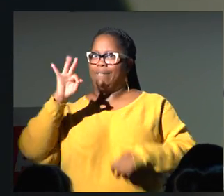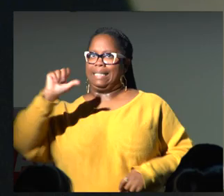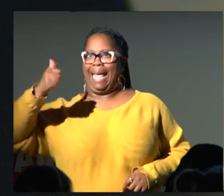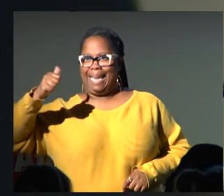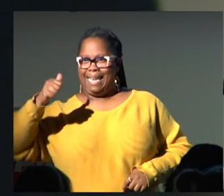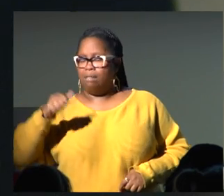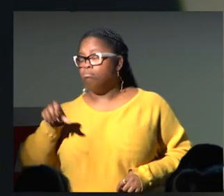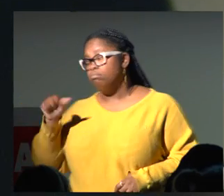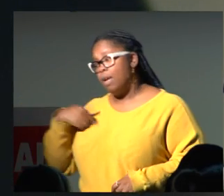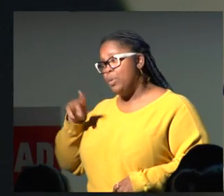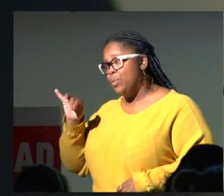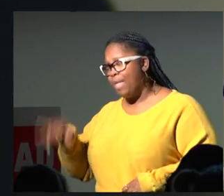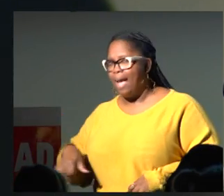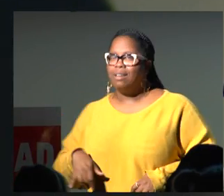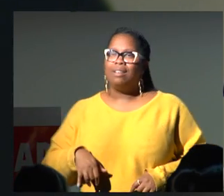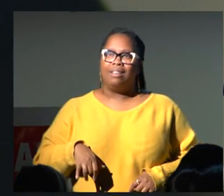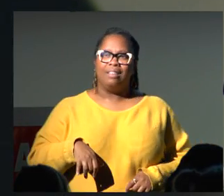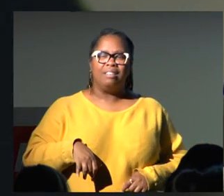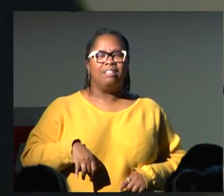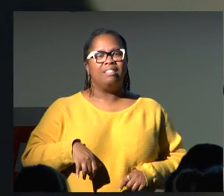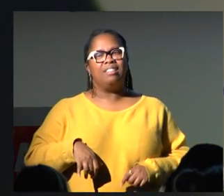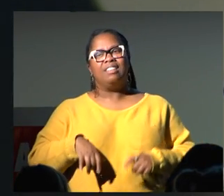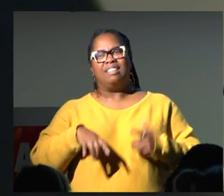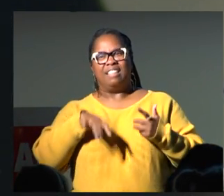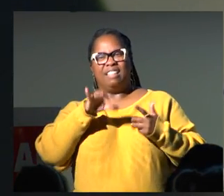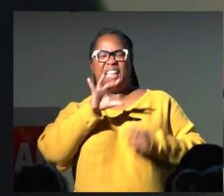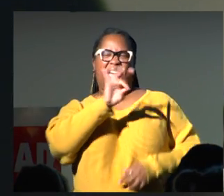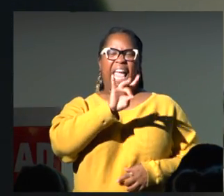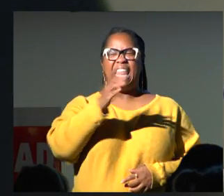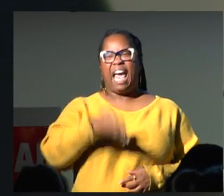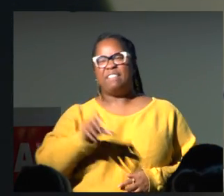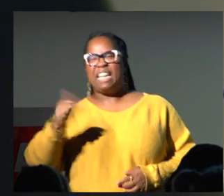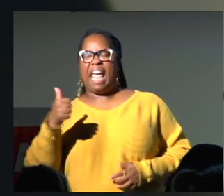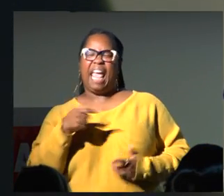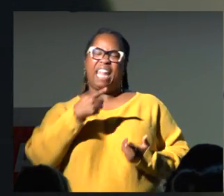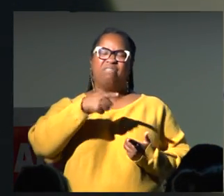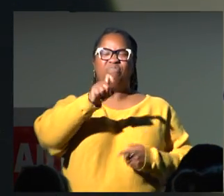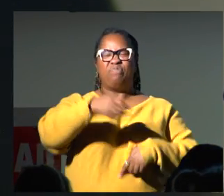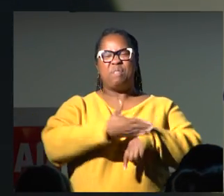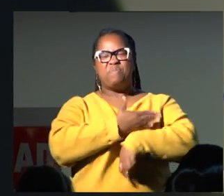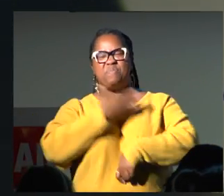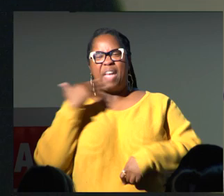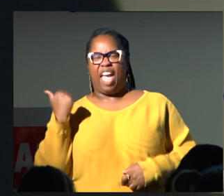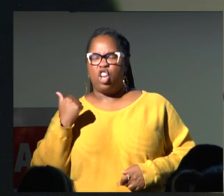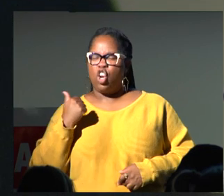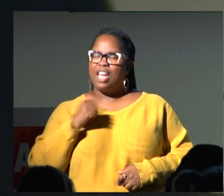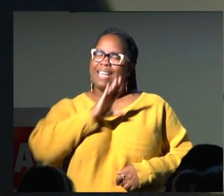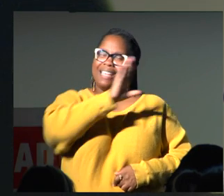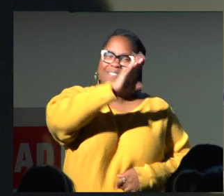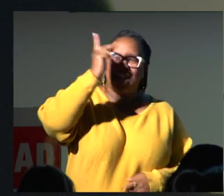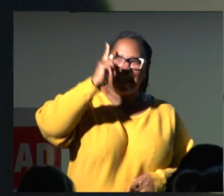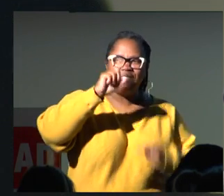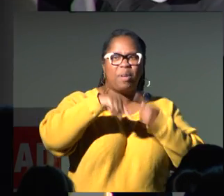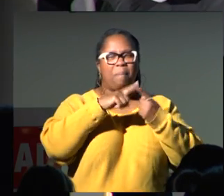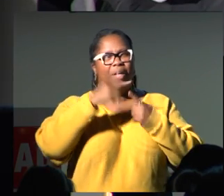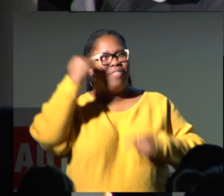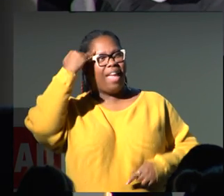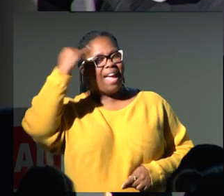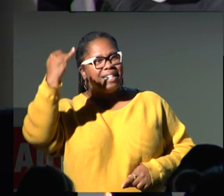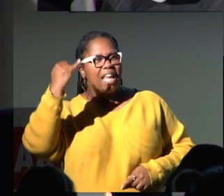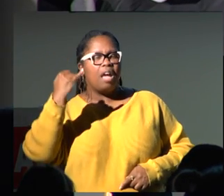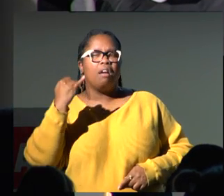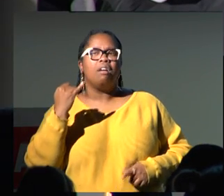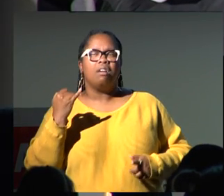do grade you. That's an A. That's an 8 out of 10. And you have, you know, he has this whole philosophy about this idea of